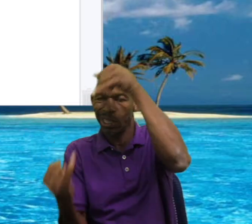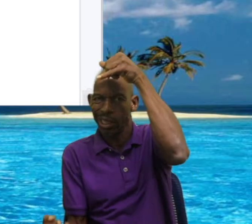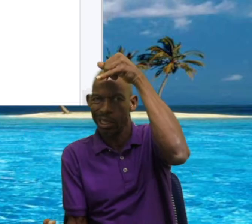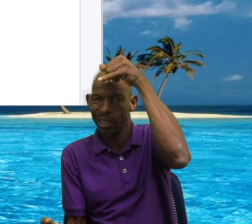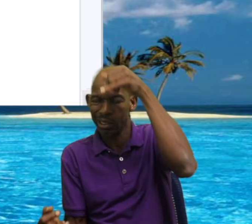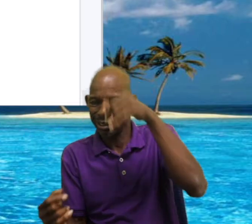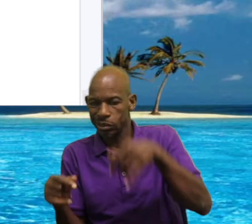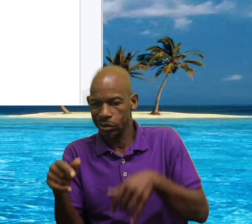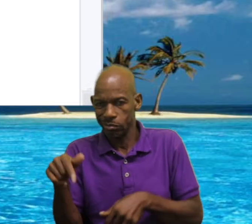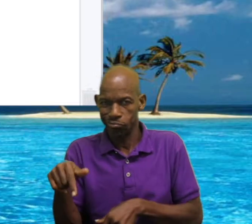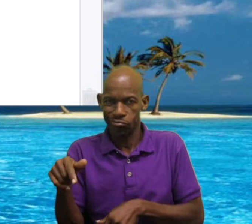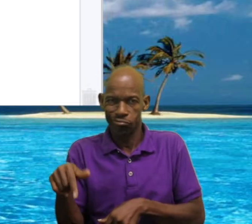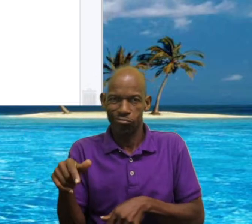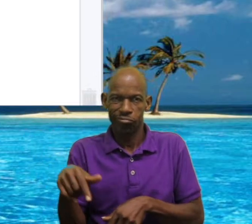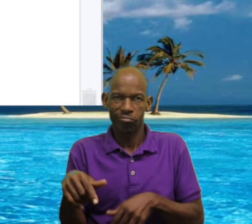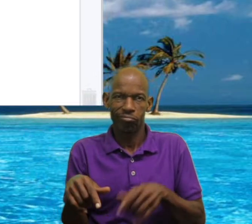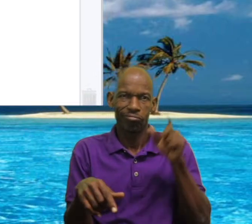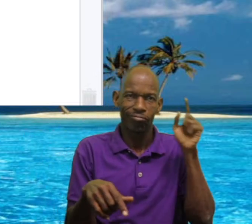Beautiful.